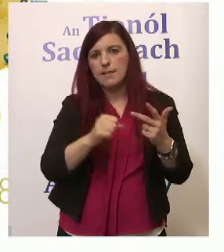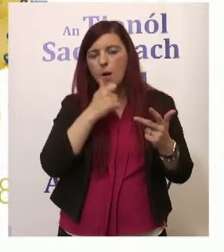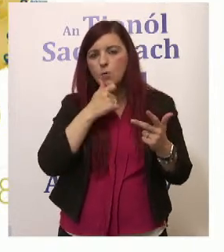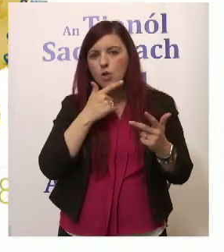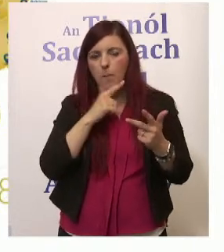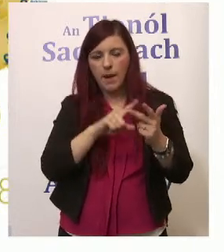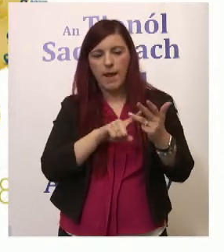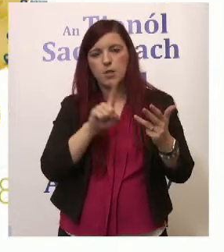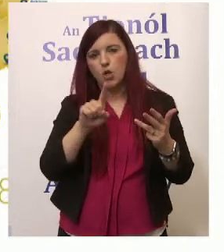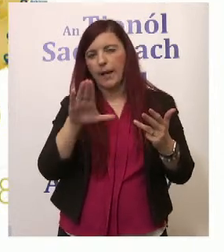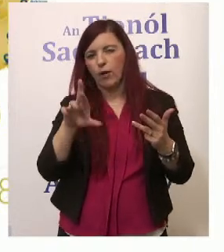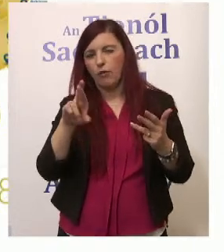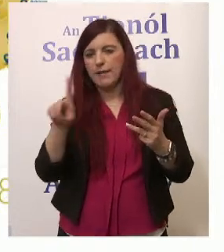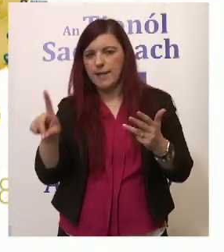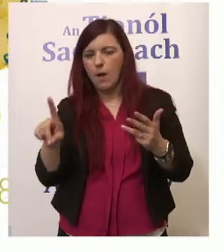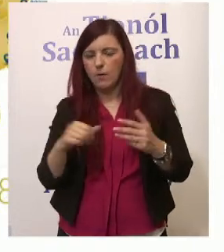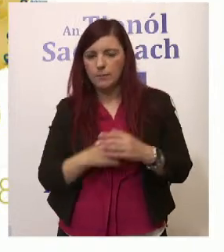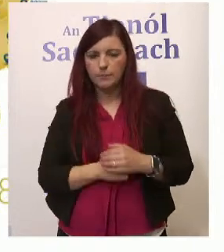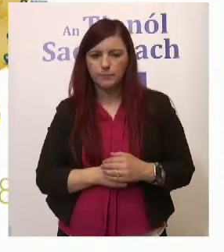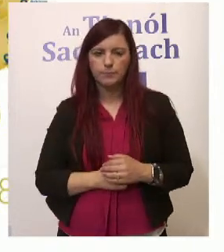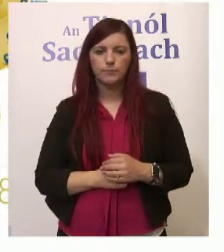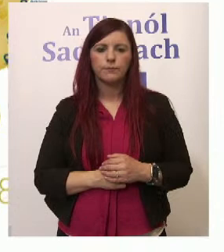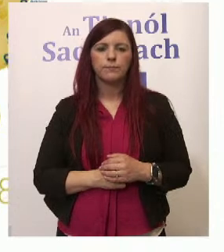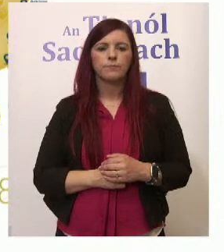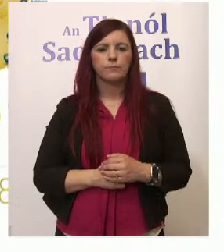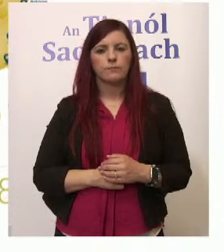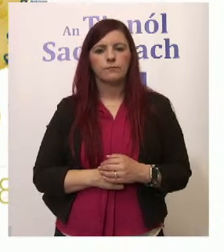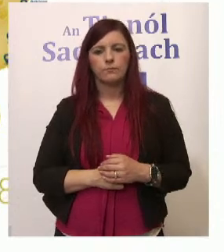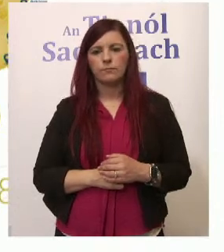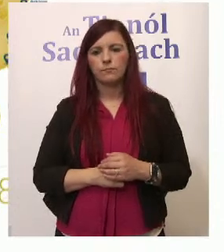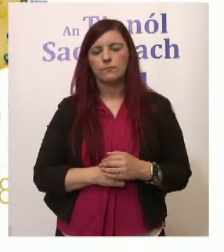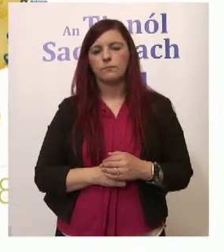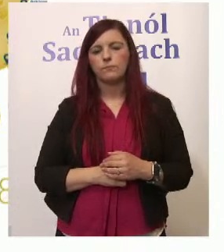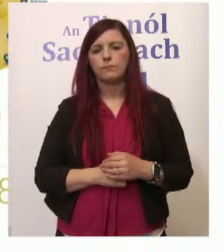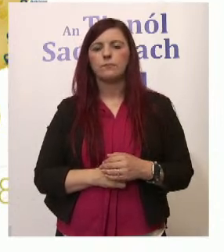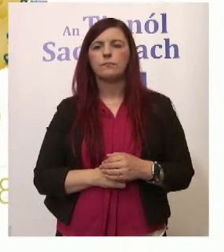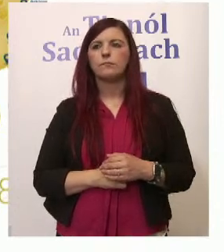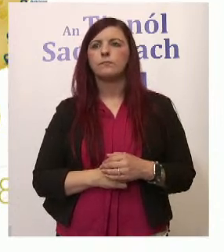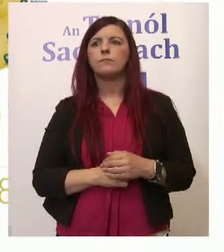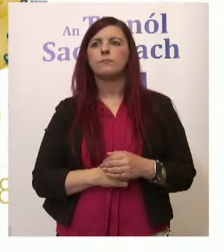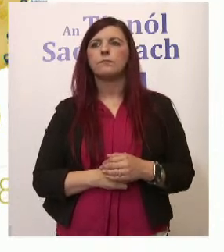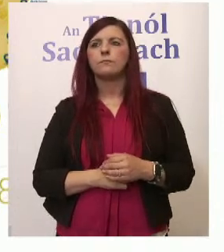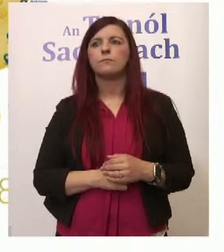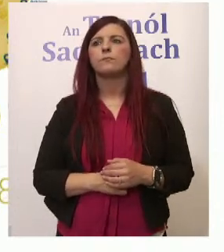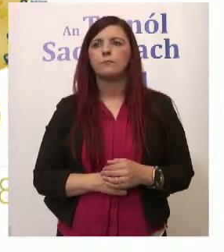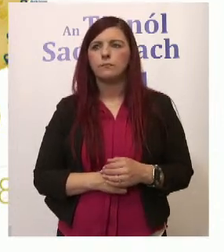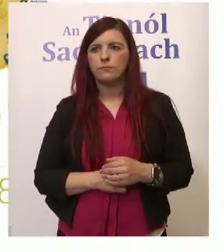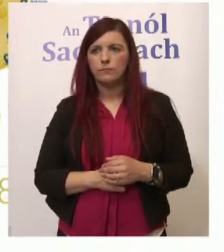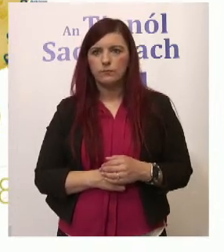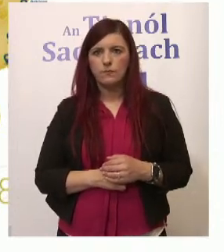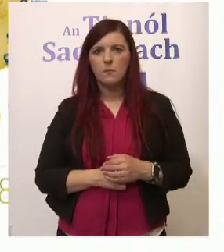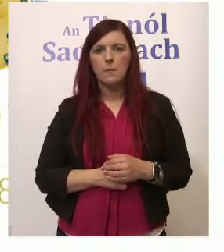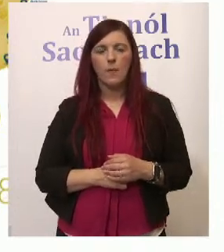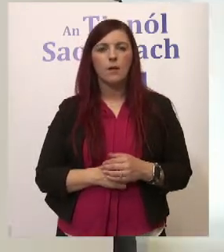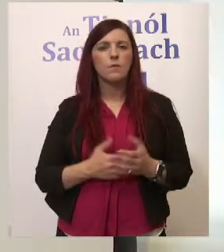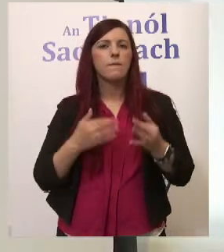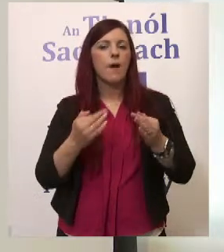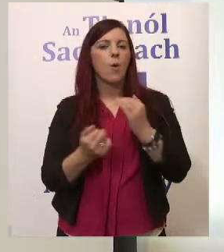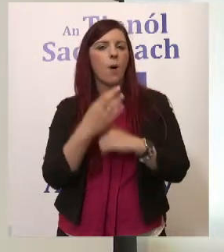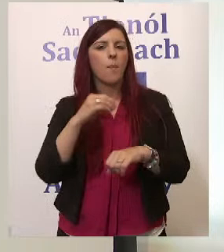and Dunleary Rathdown. Just to follow up on kind of Dr. Reedy's observations earlier